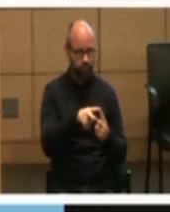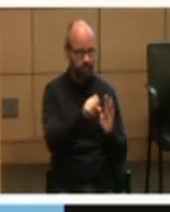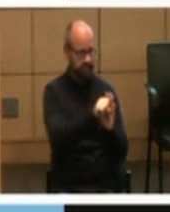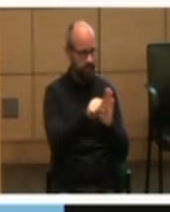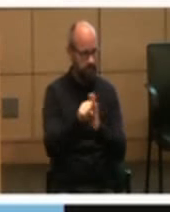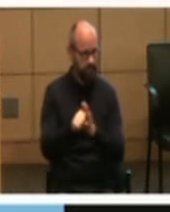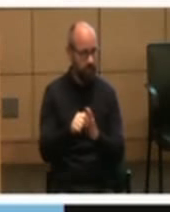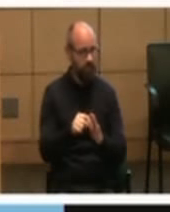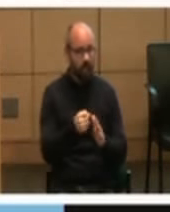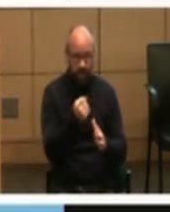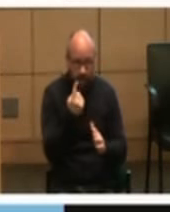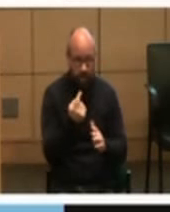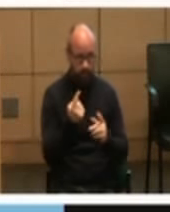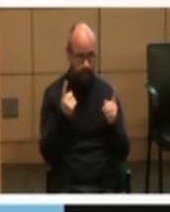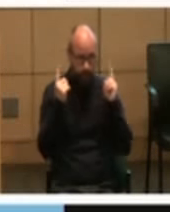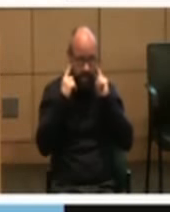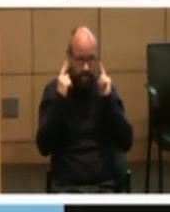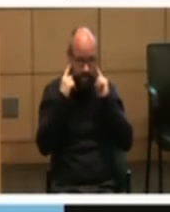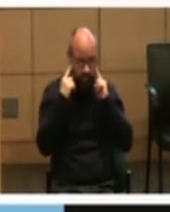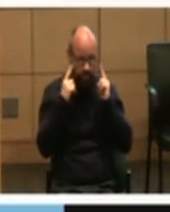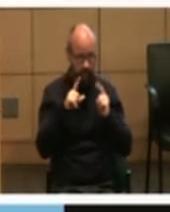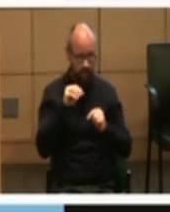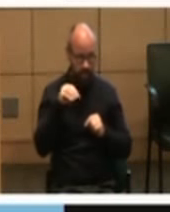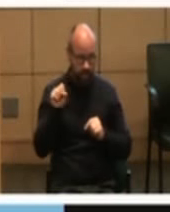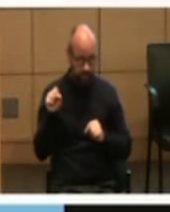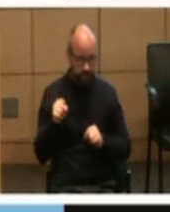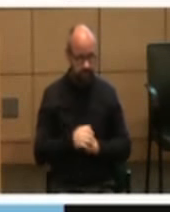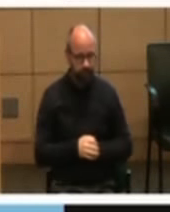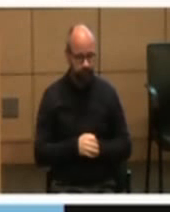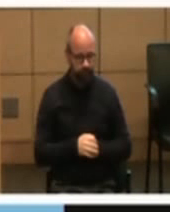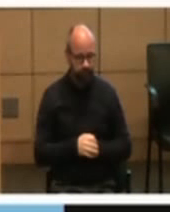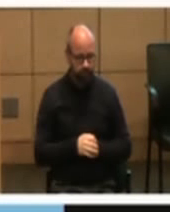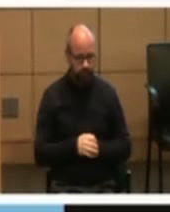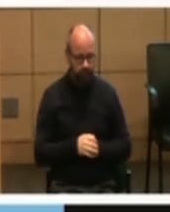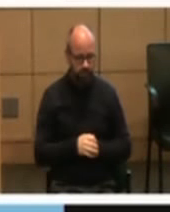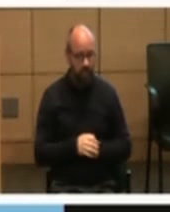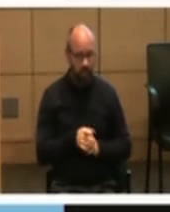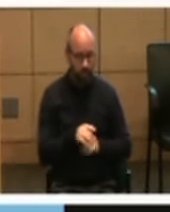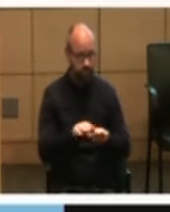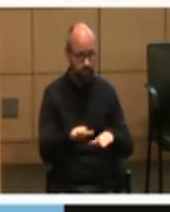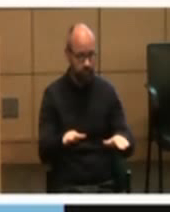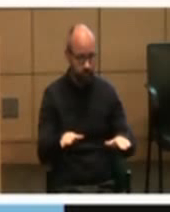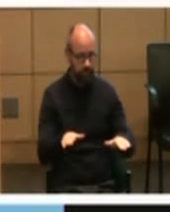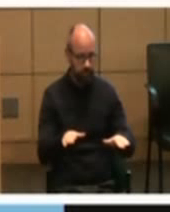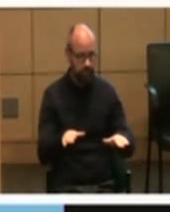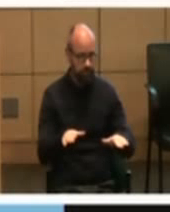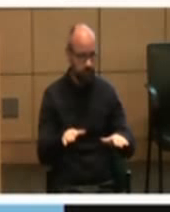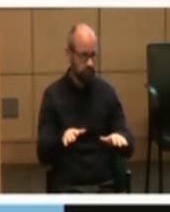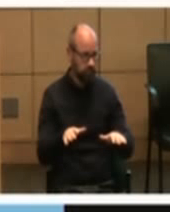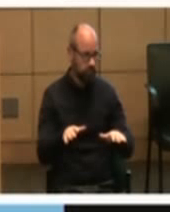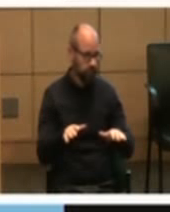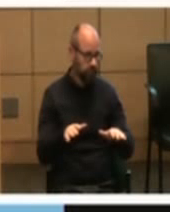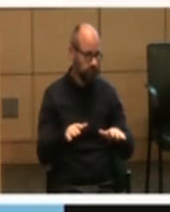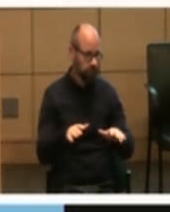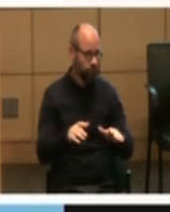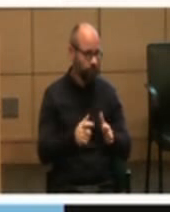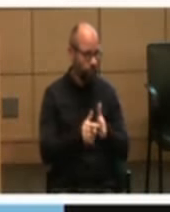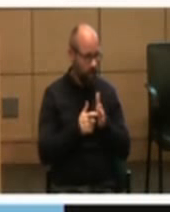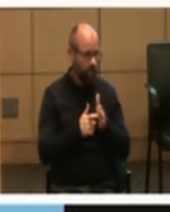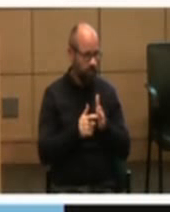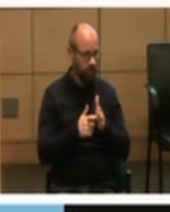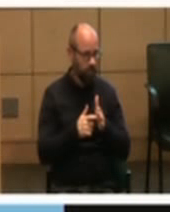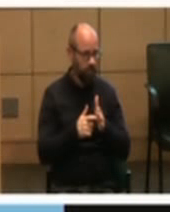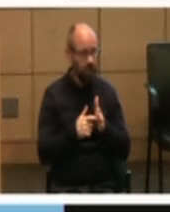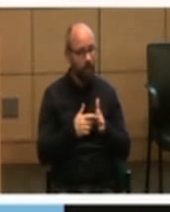bilateral hearing loss. And you can tell also that these children required a greater signal-to-noise ratio than